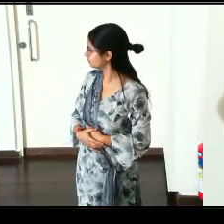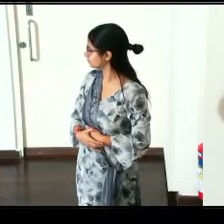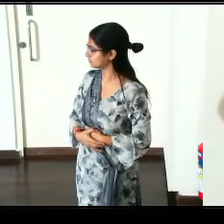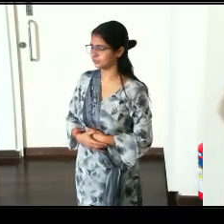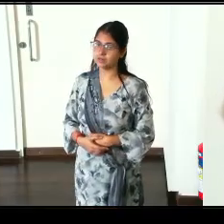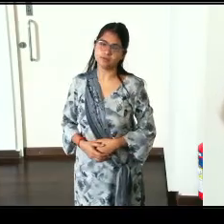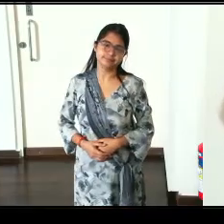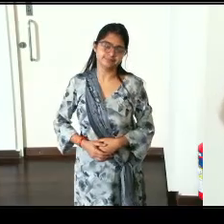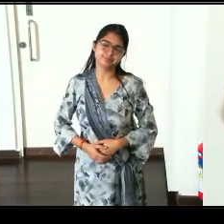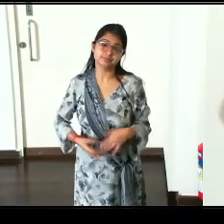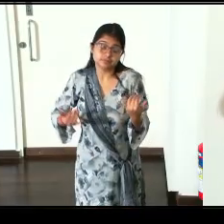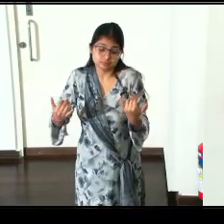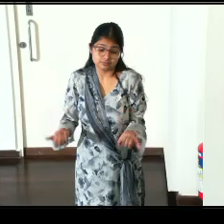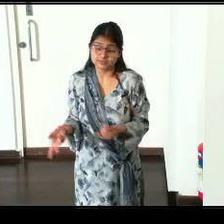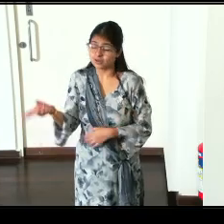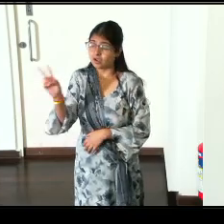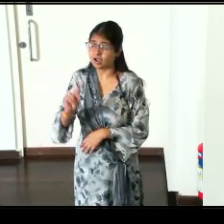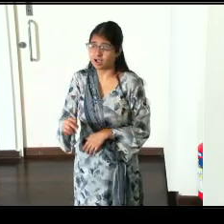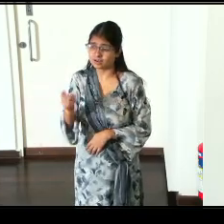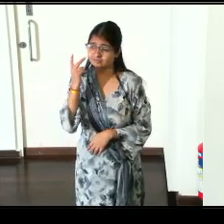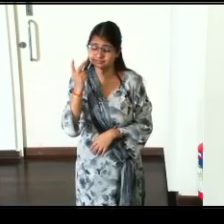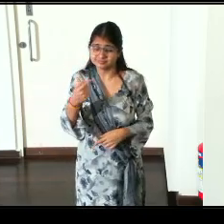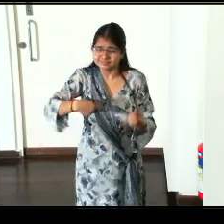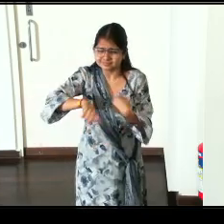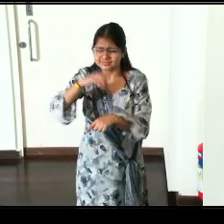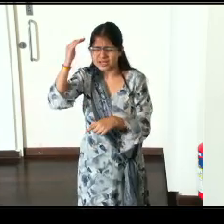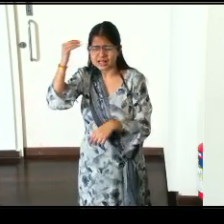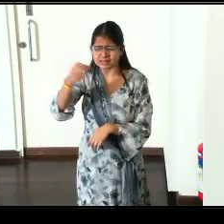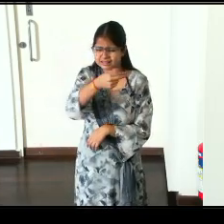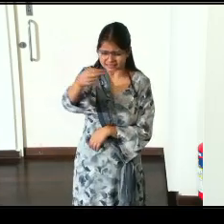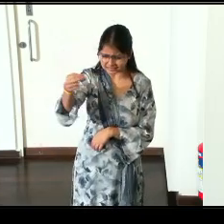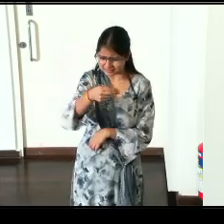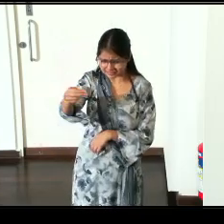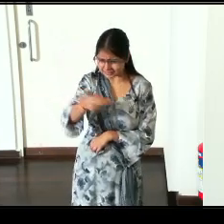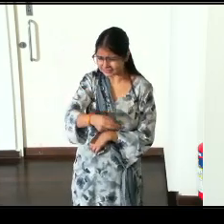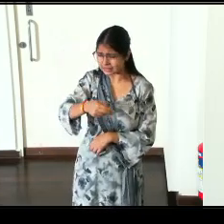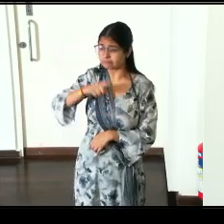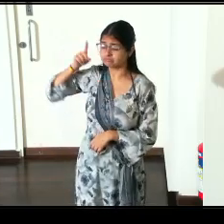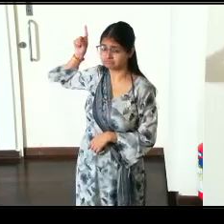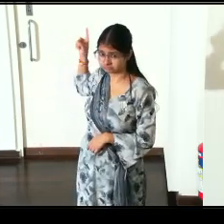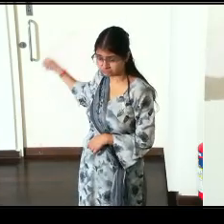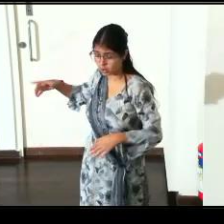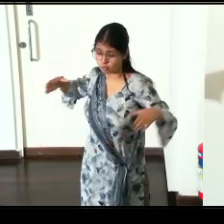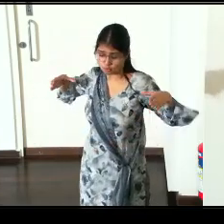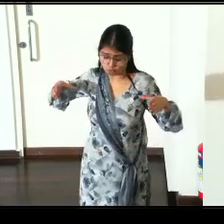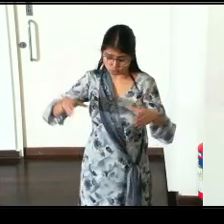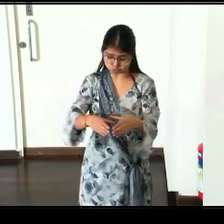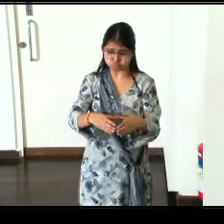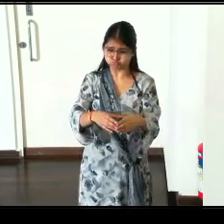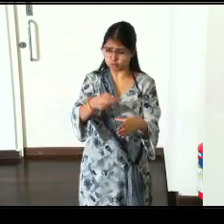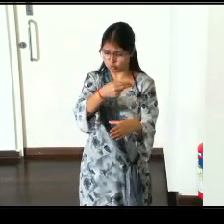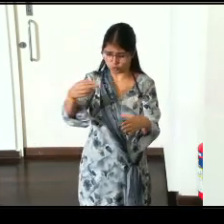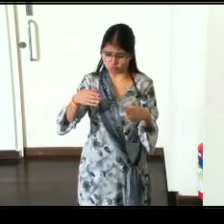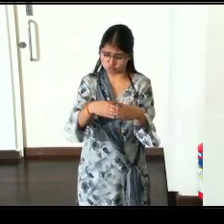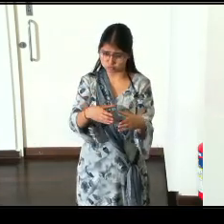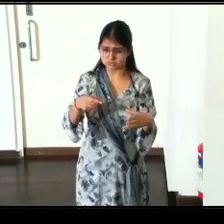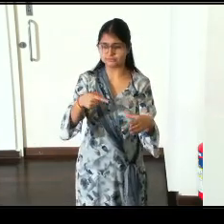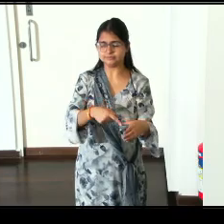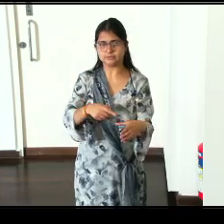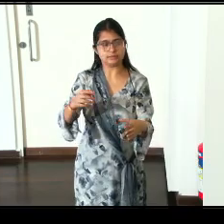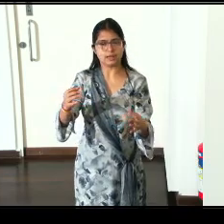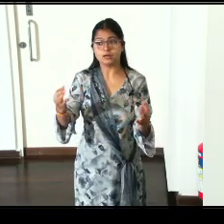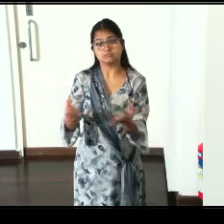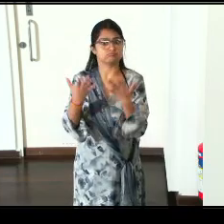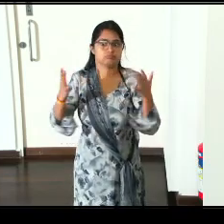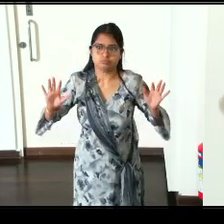Now again, the name of the group itself is quite